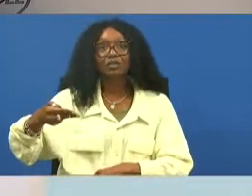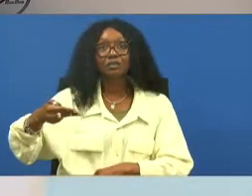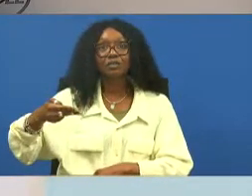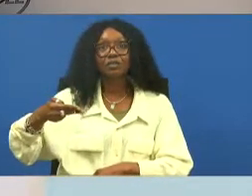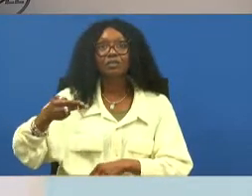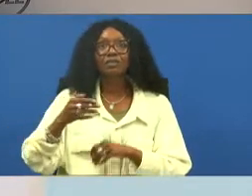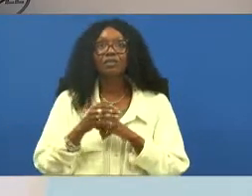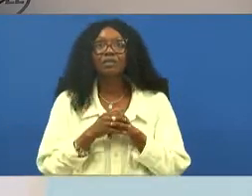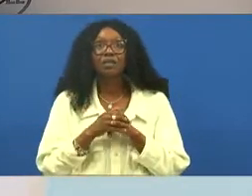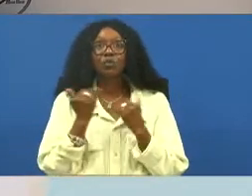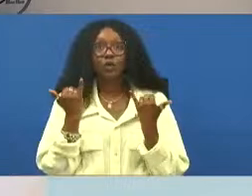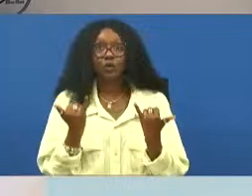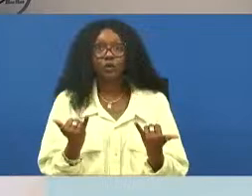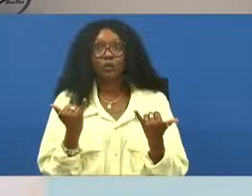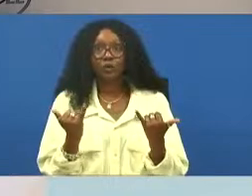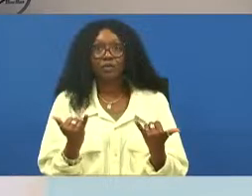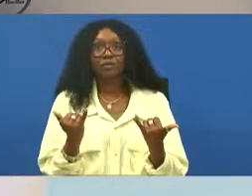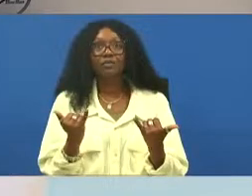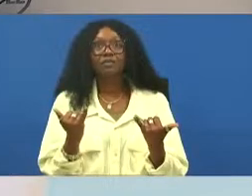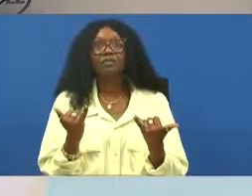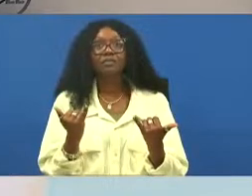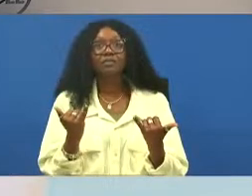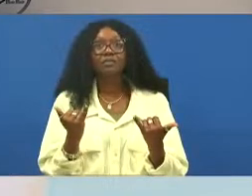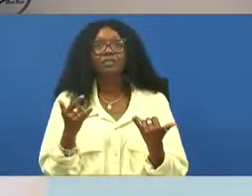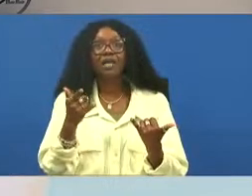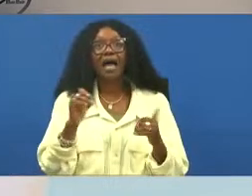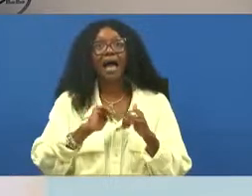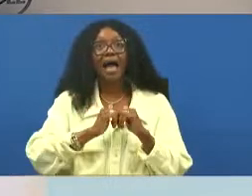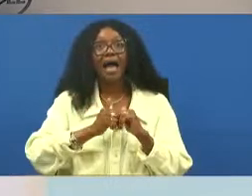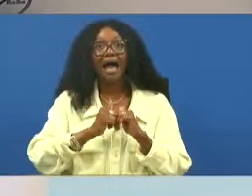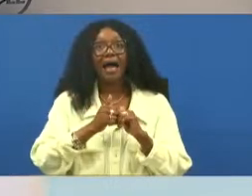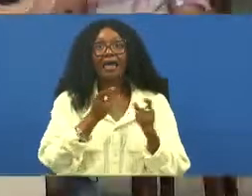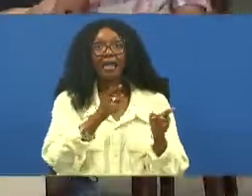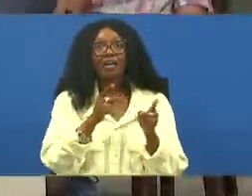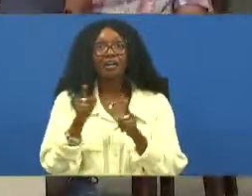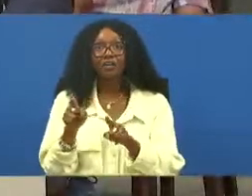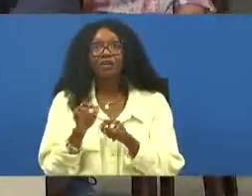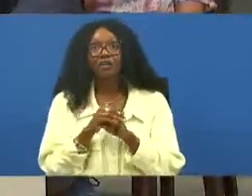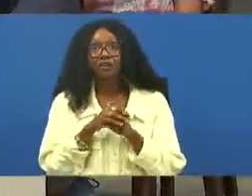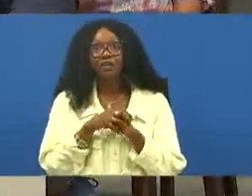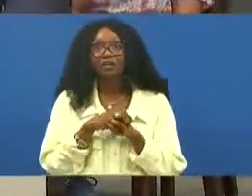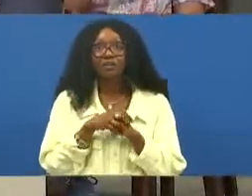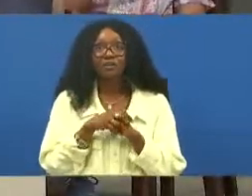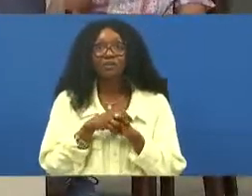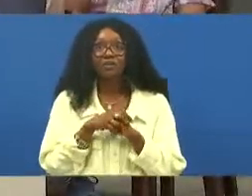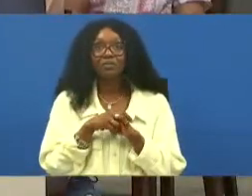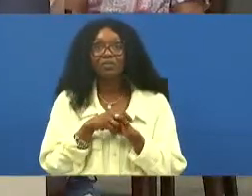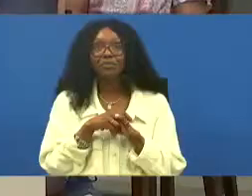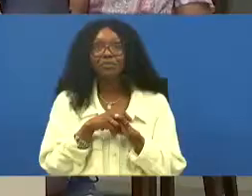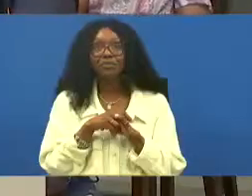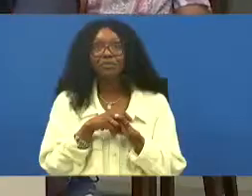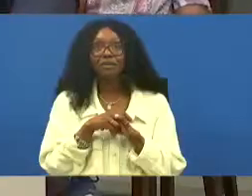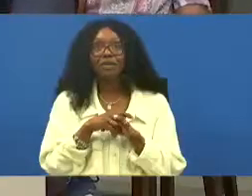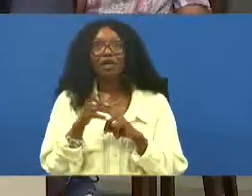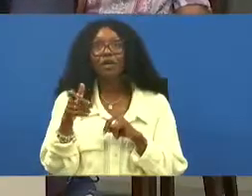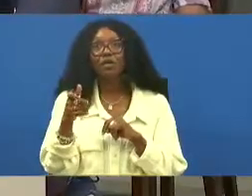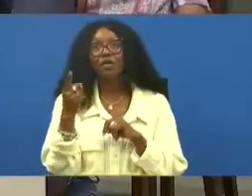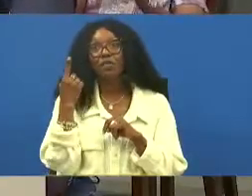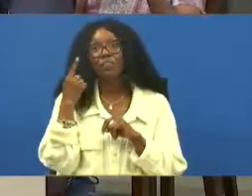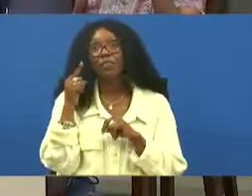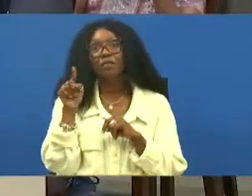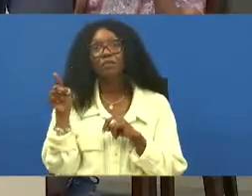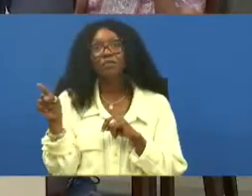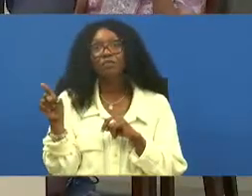zoning and currently, when it was approved and how it came to be. Certainly, this property, the majority of it has been